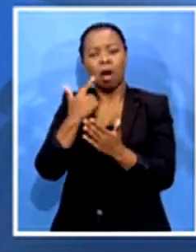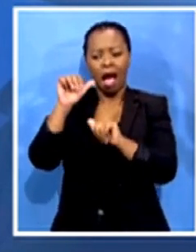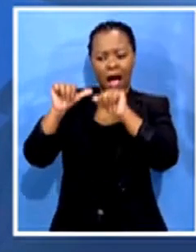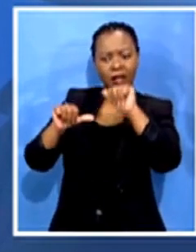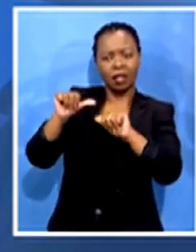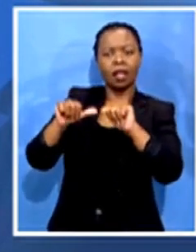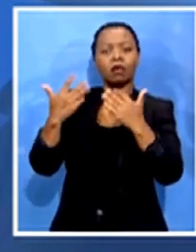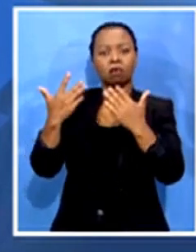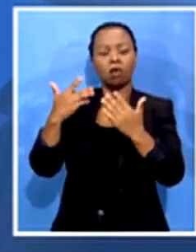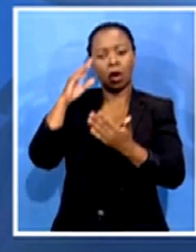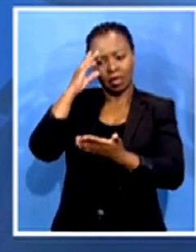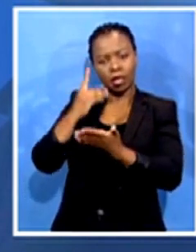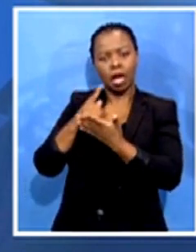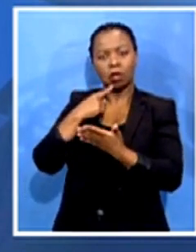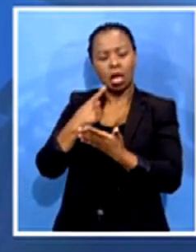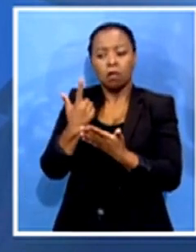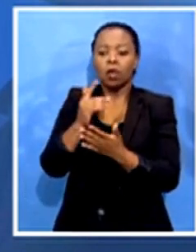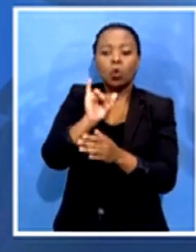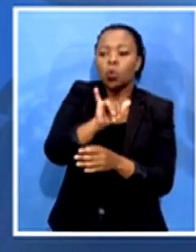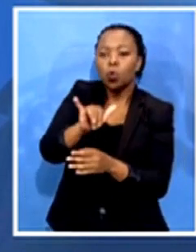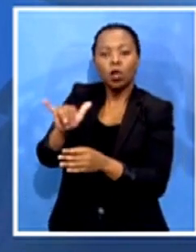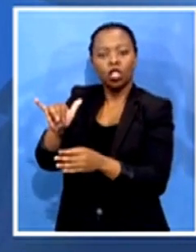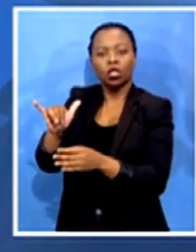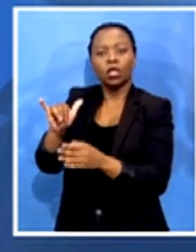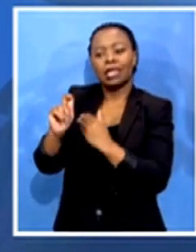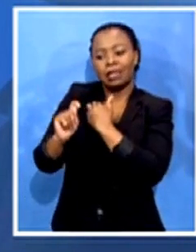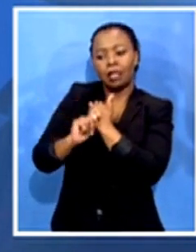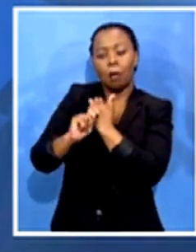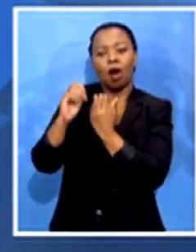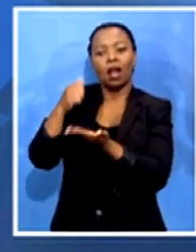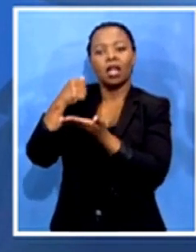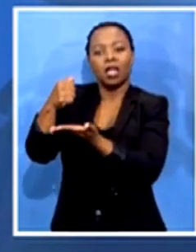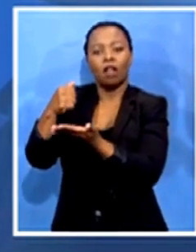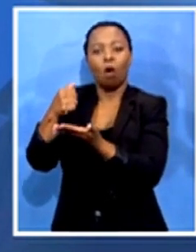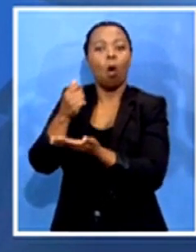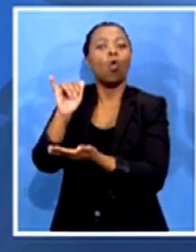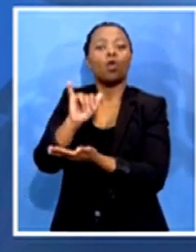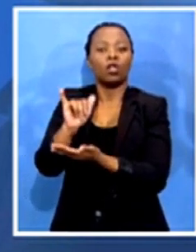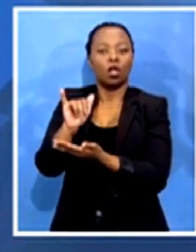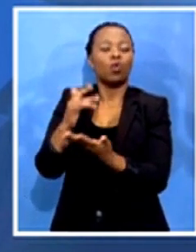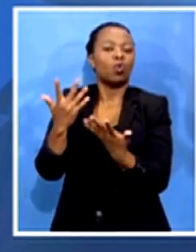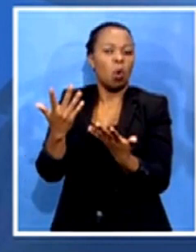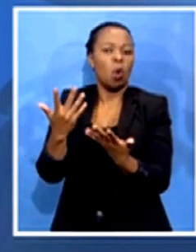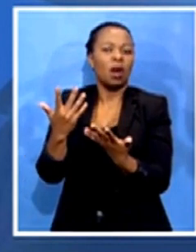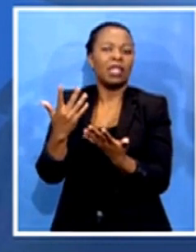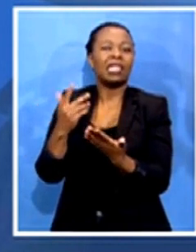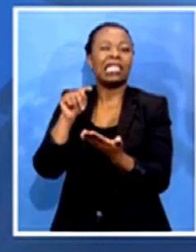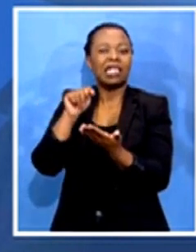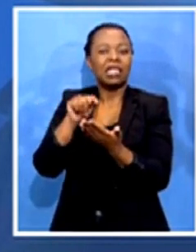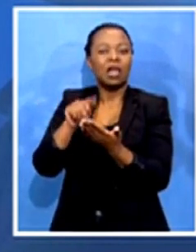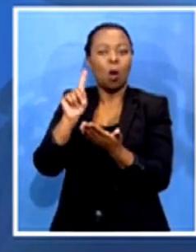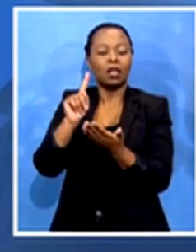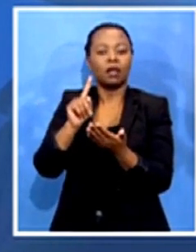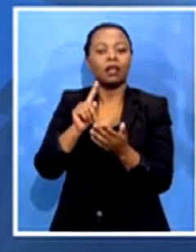temporary relief whilst they go through the process. So it's on a case by case, and yes, I understand